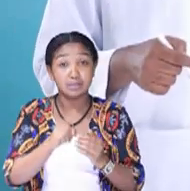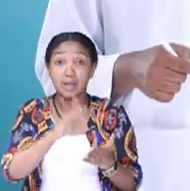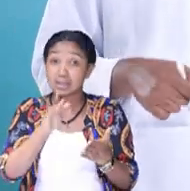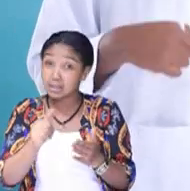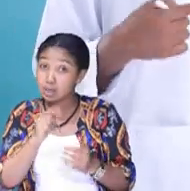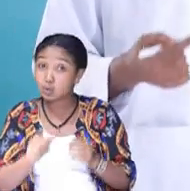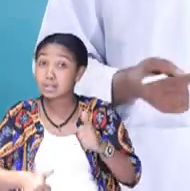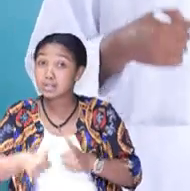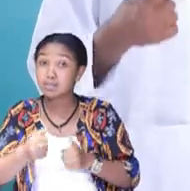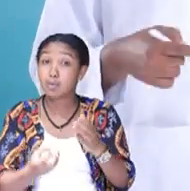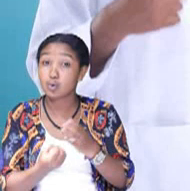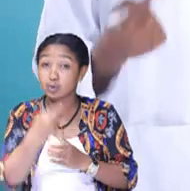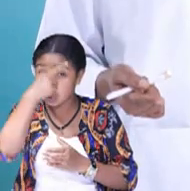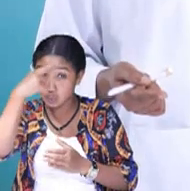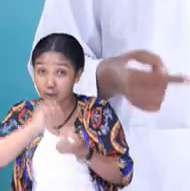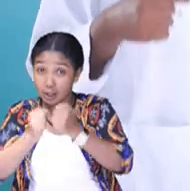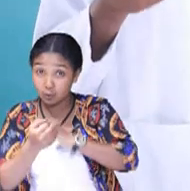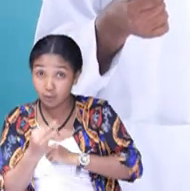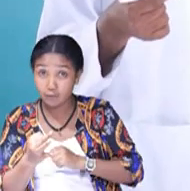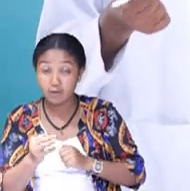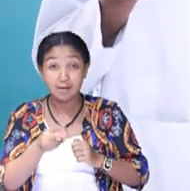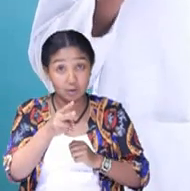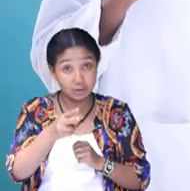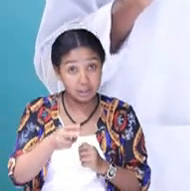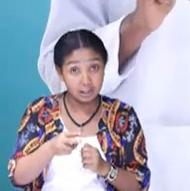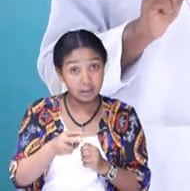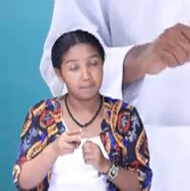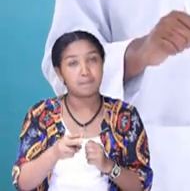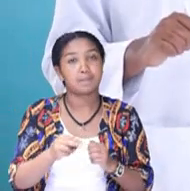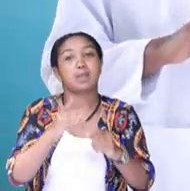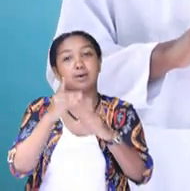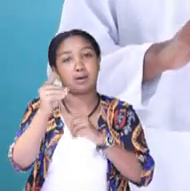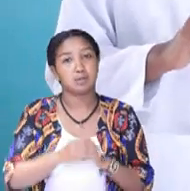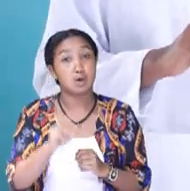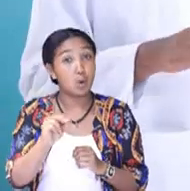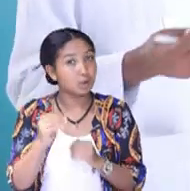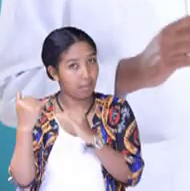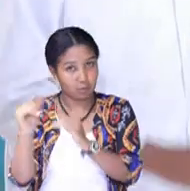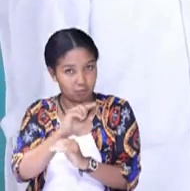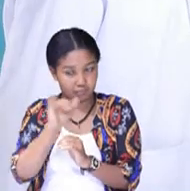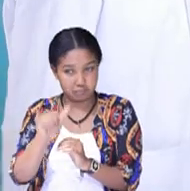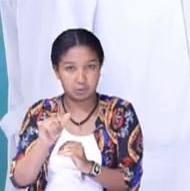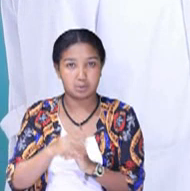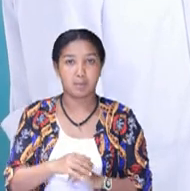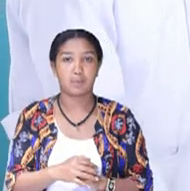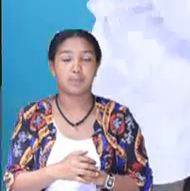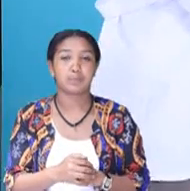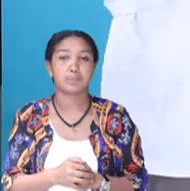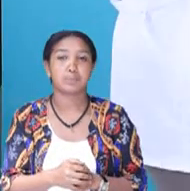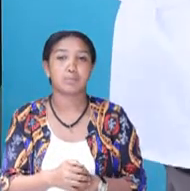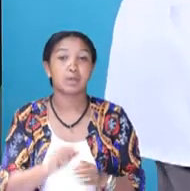acceleration is acceleration which is produced due to the change of velocity in direction, not in magnitude. The magnitude remains